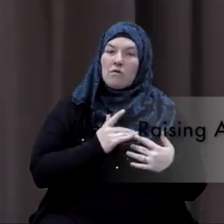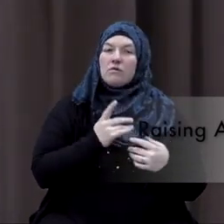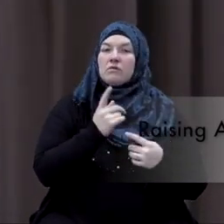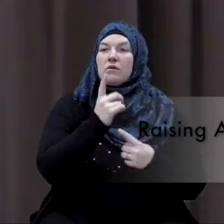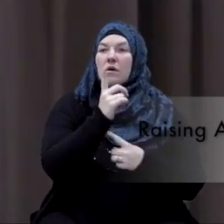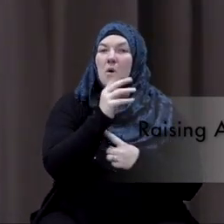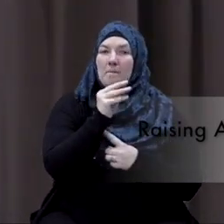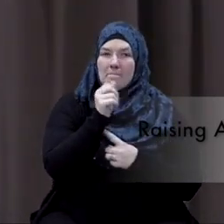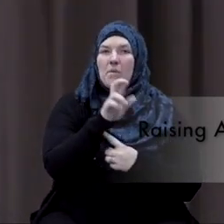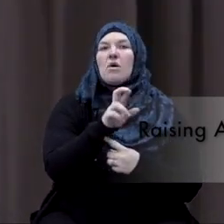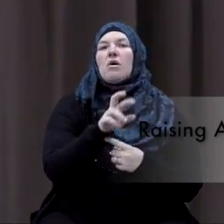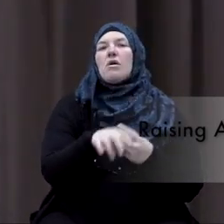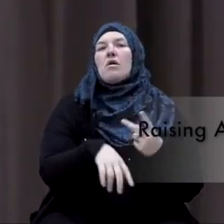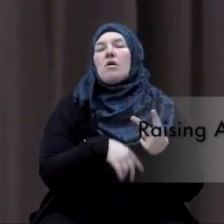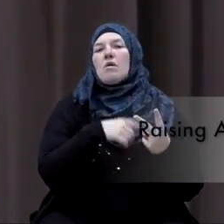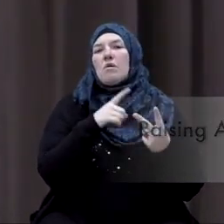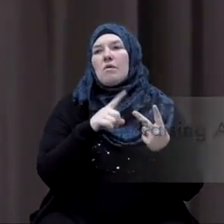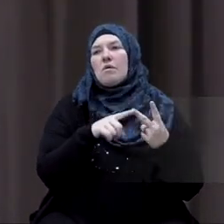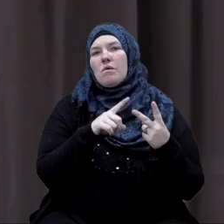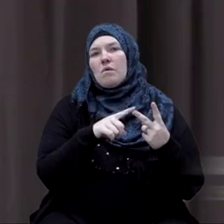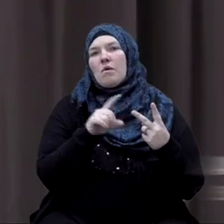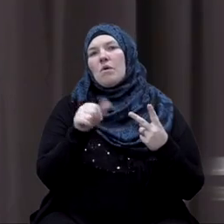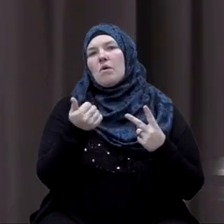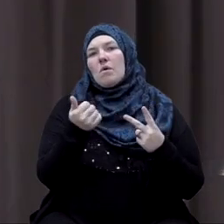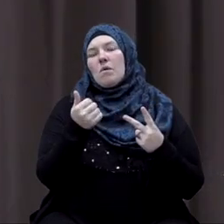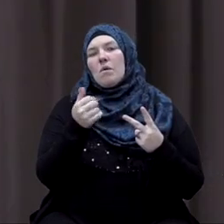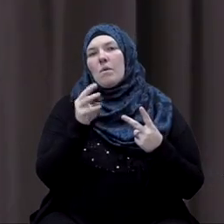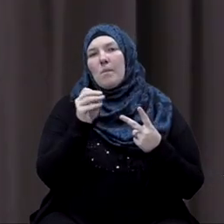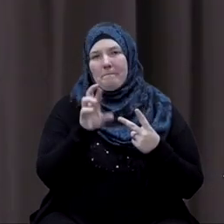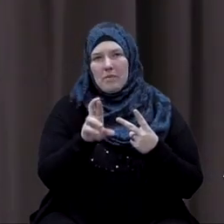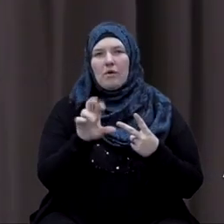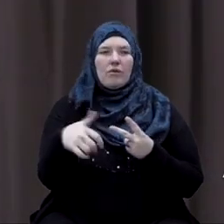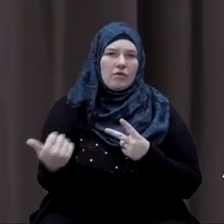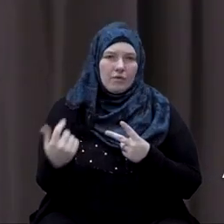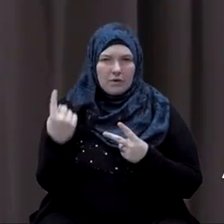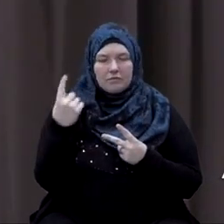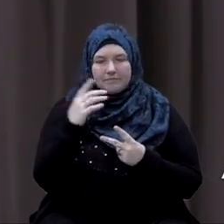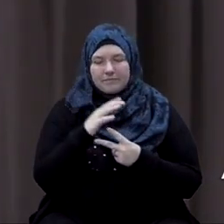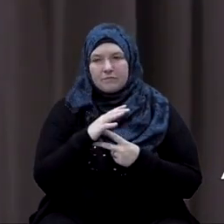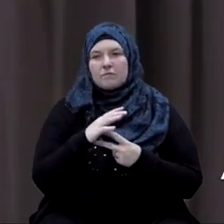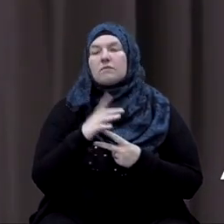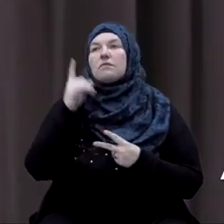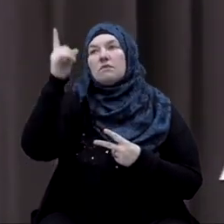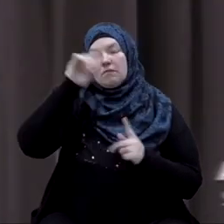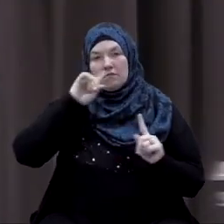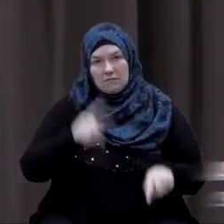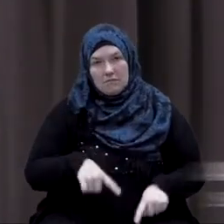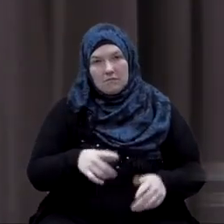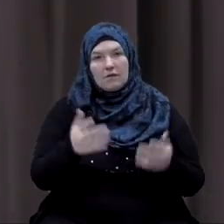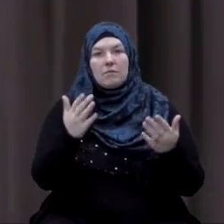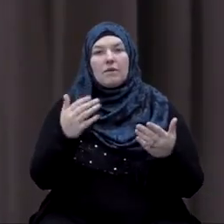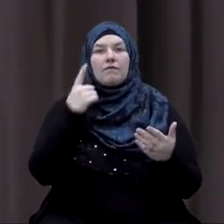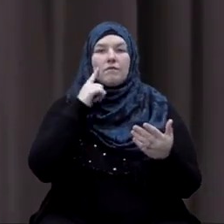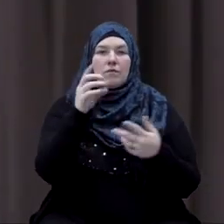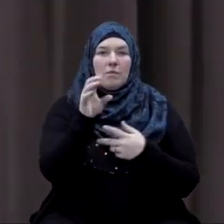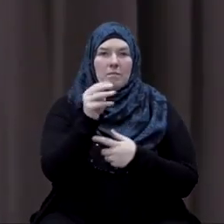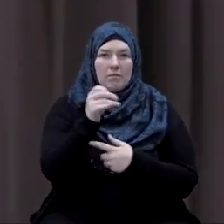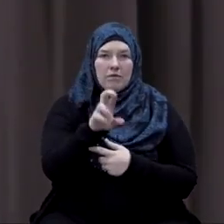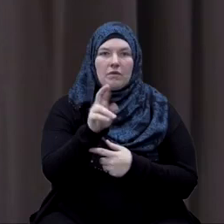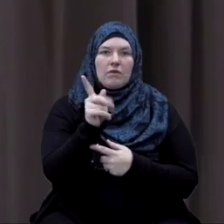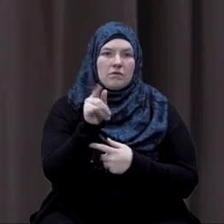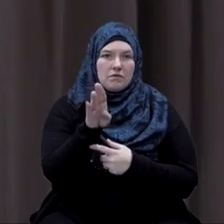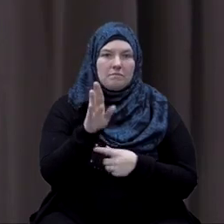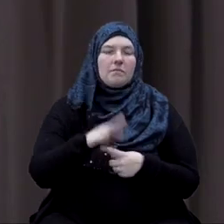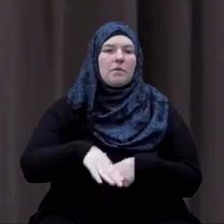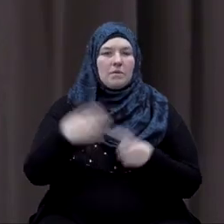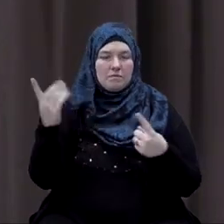one of the two Umars, Umar ibn al-Khattab or Amr ibn Hisham. And Allah answered his prayer for Umar ibn al-Khattab,